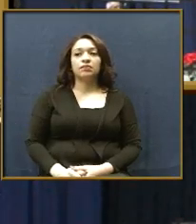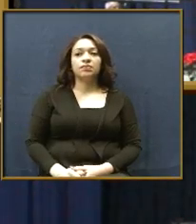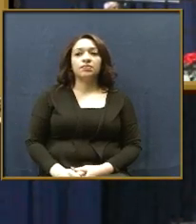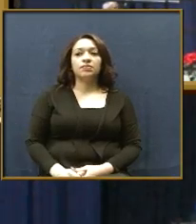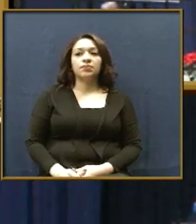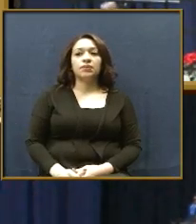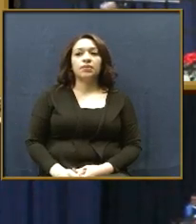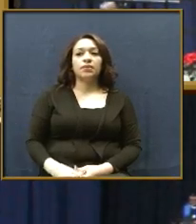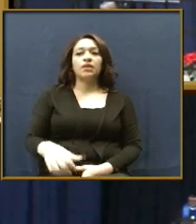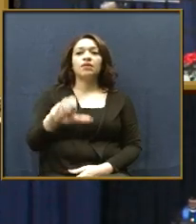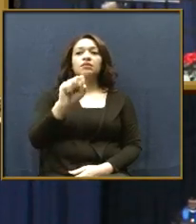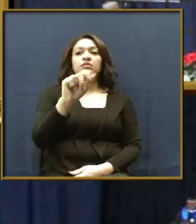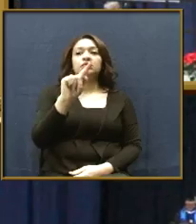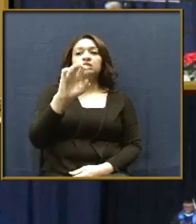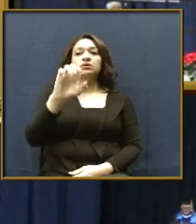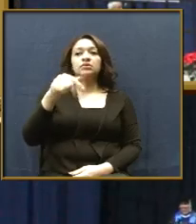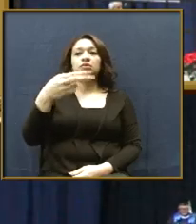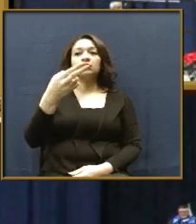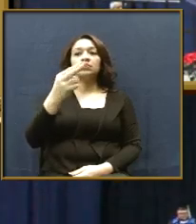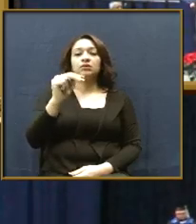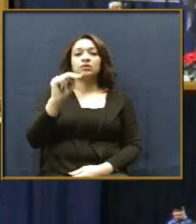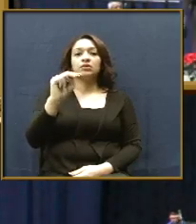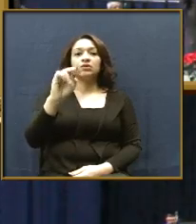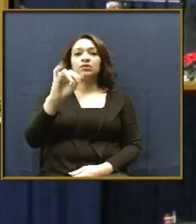Angela Dean.